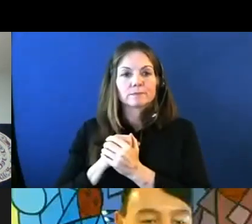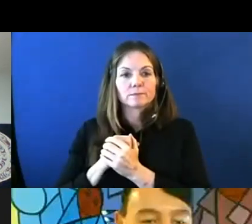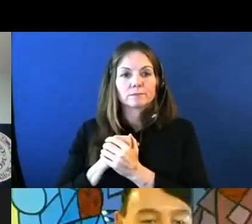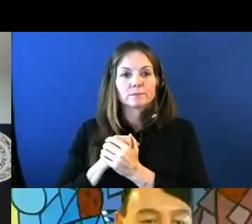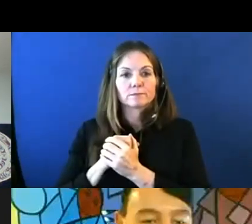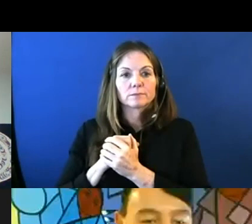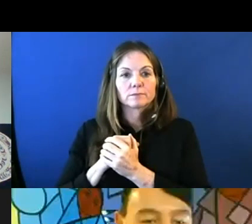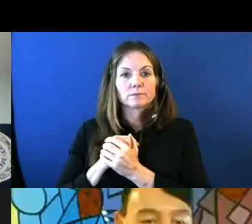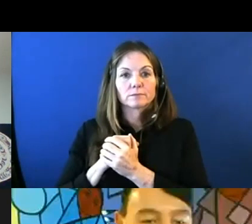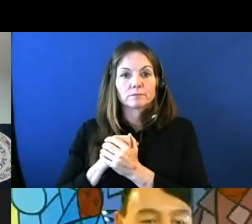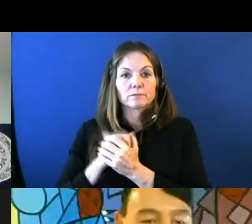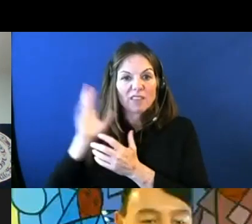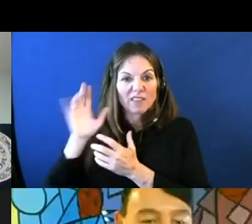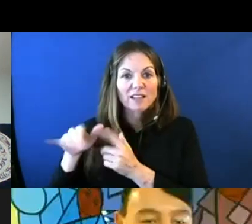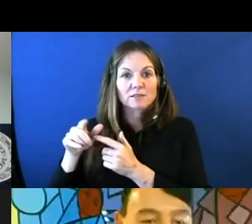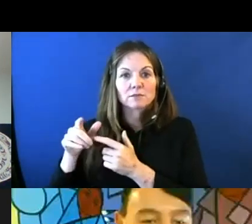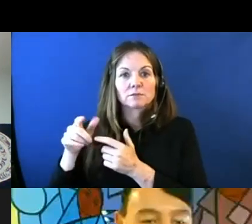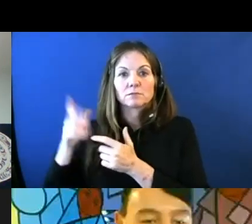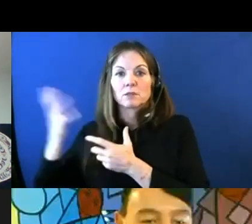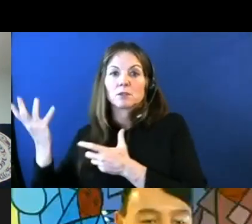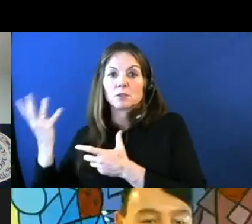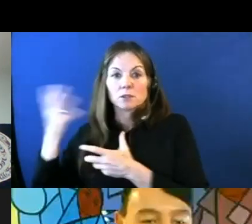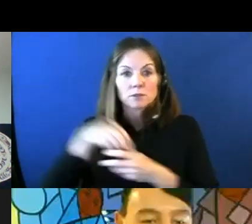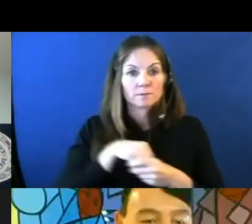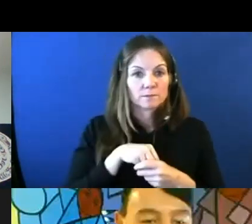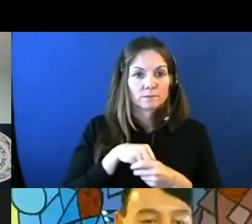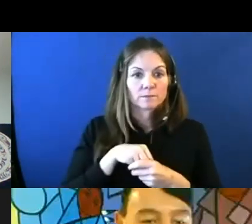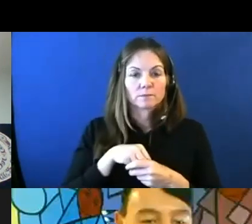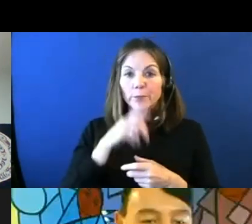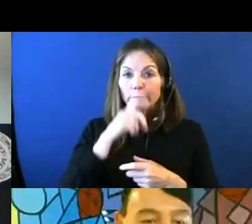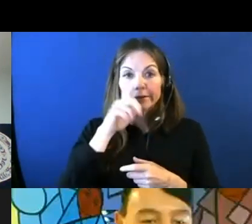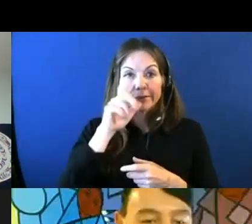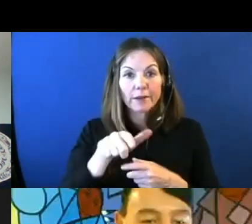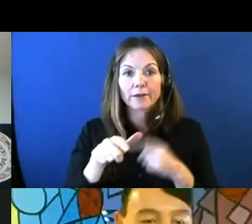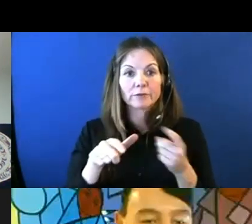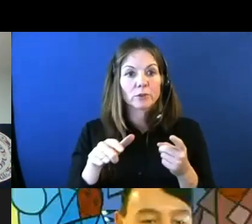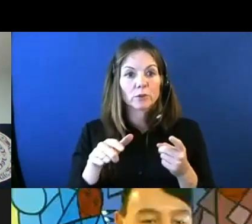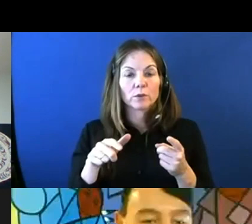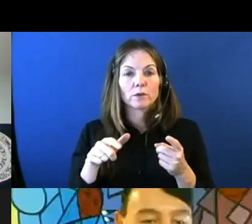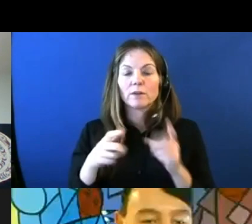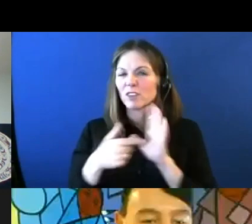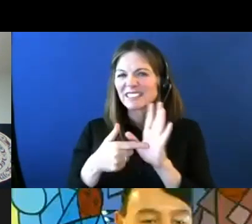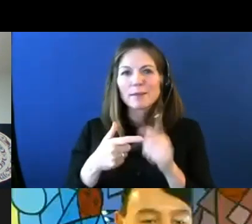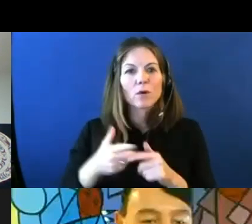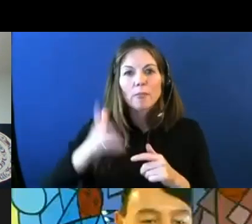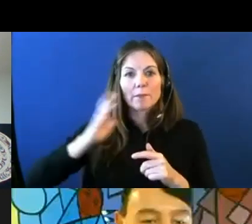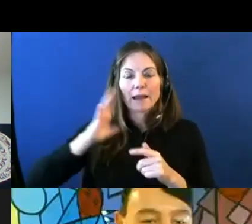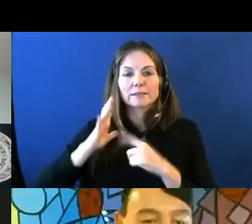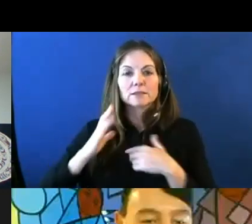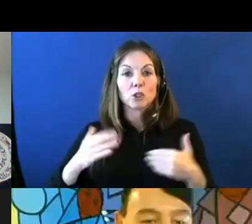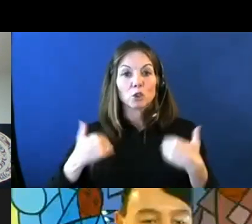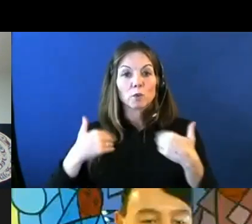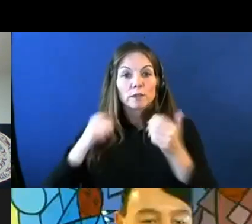us to go back to the old ways, that there was value in the old ways. We didn't have youth suicide in the old days, right? And so